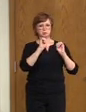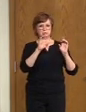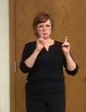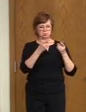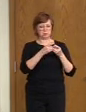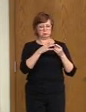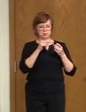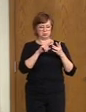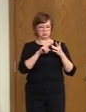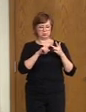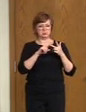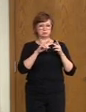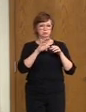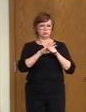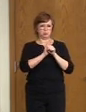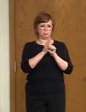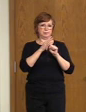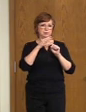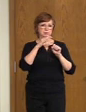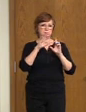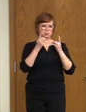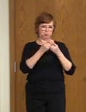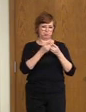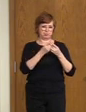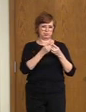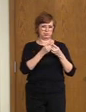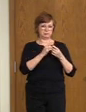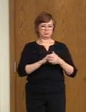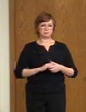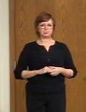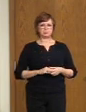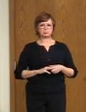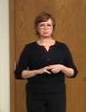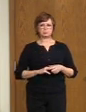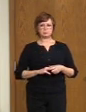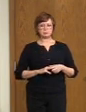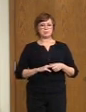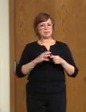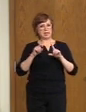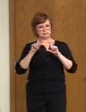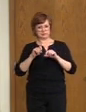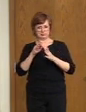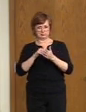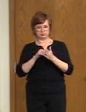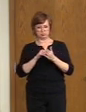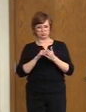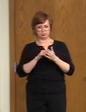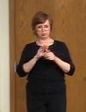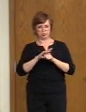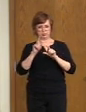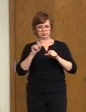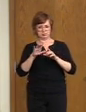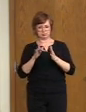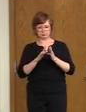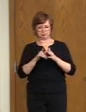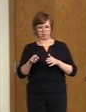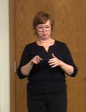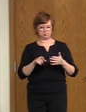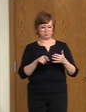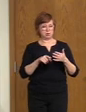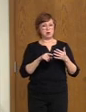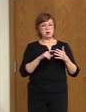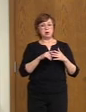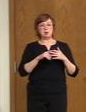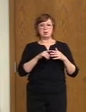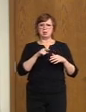and other folks on our COVID-specific units, as well as testing assessment centers. And it has a dual purpose of allowing